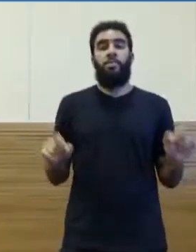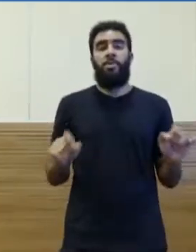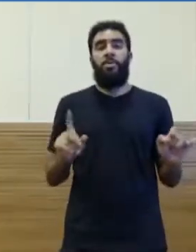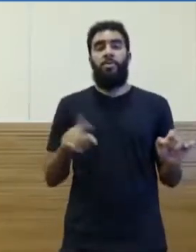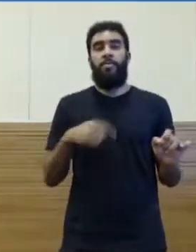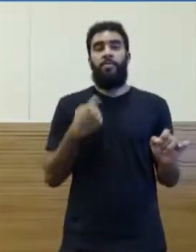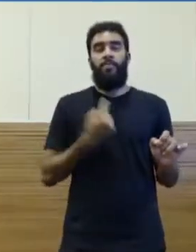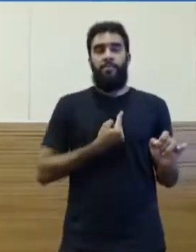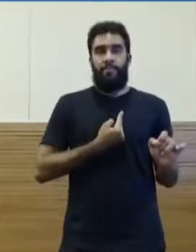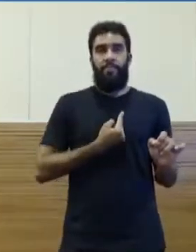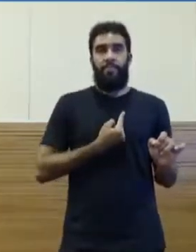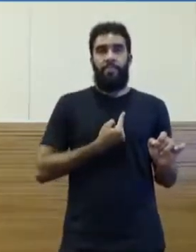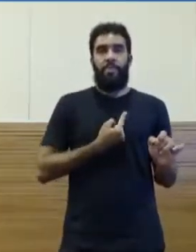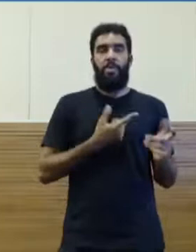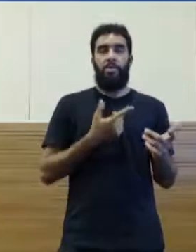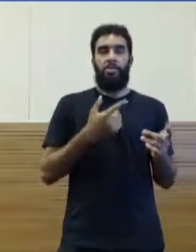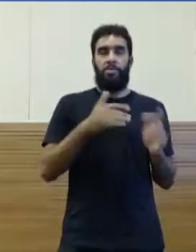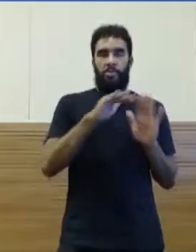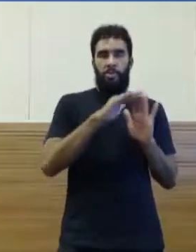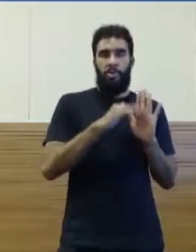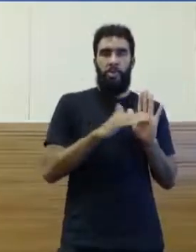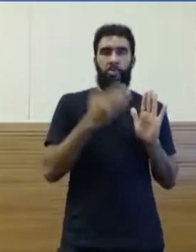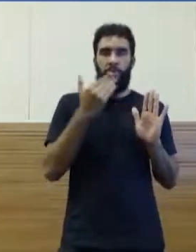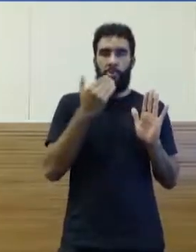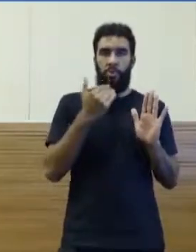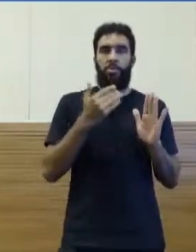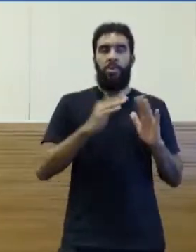I could say,